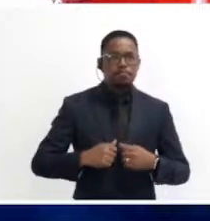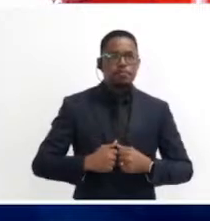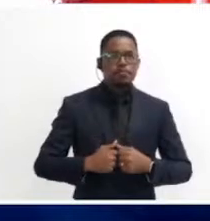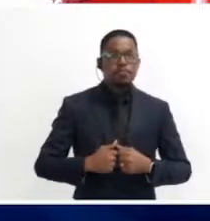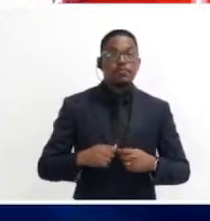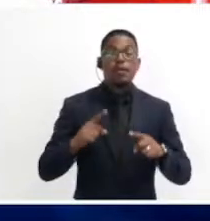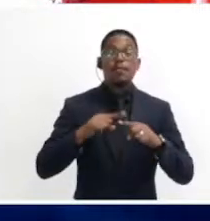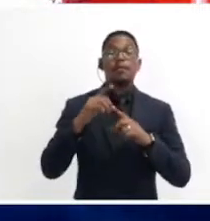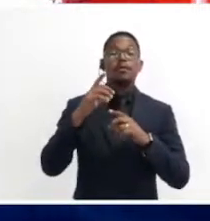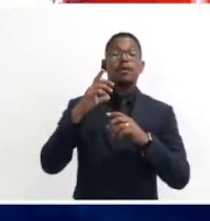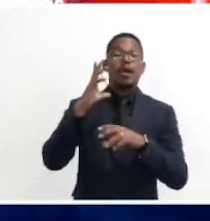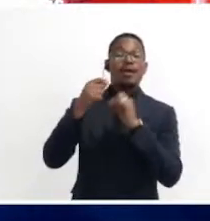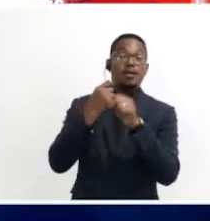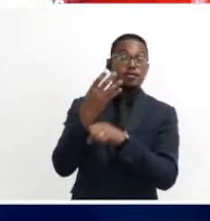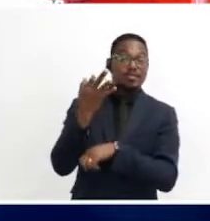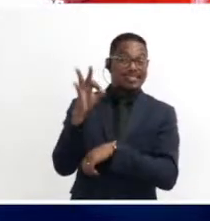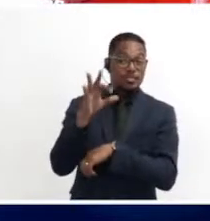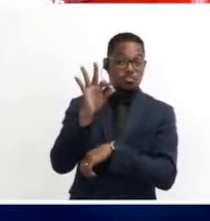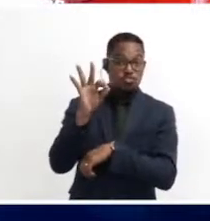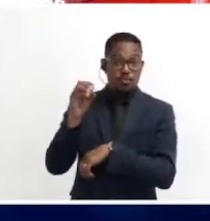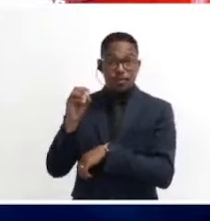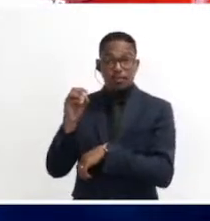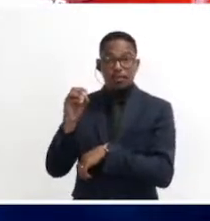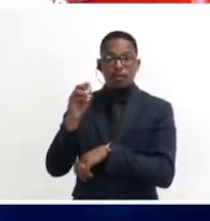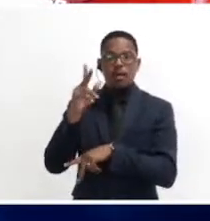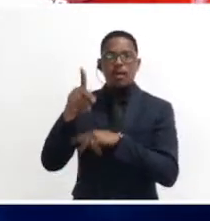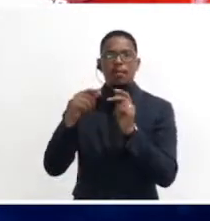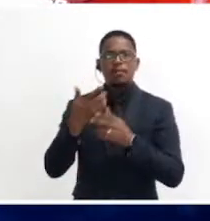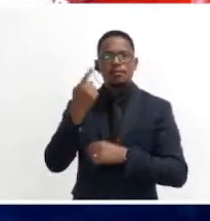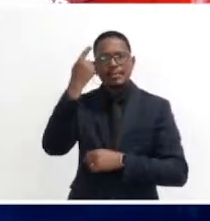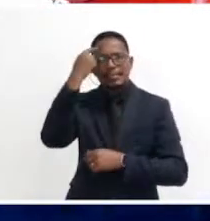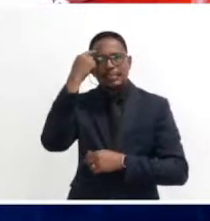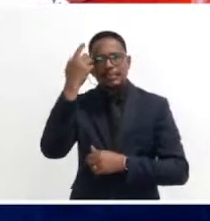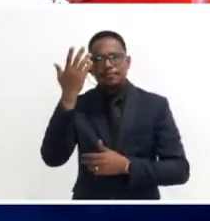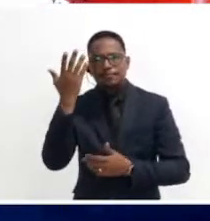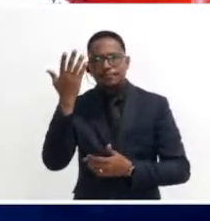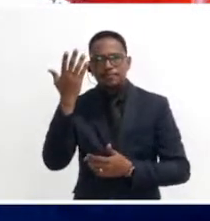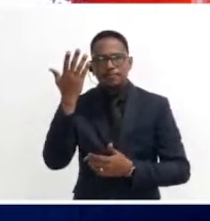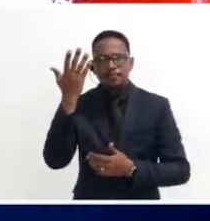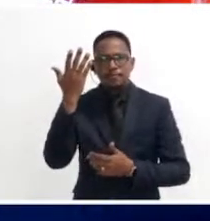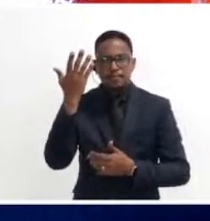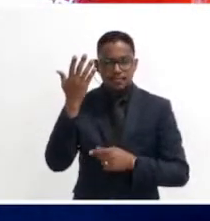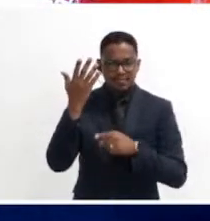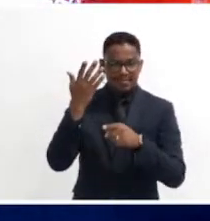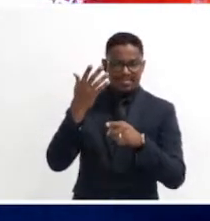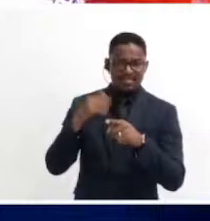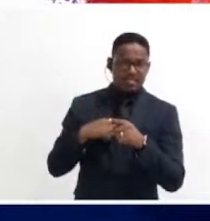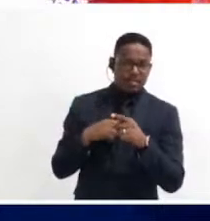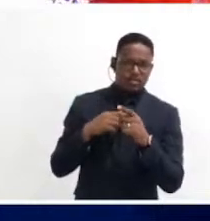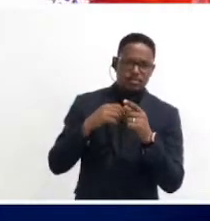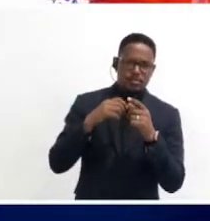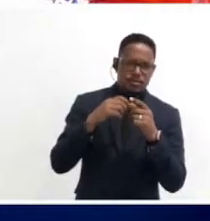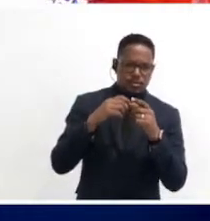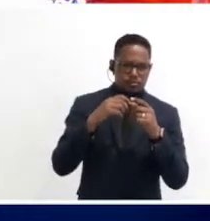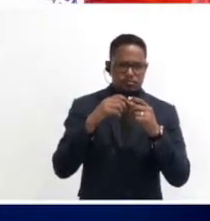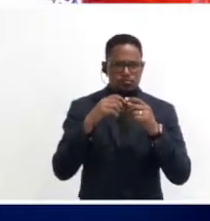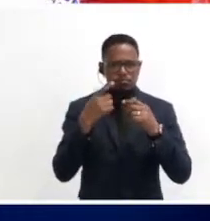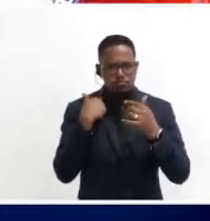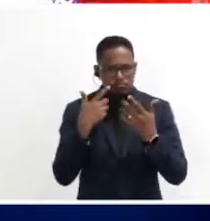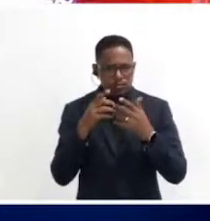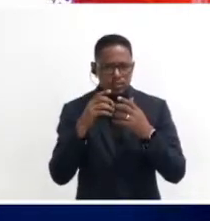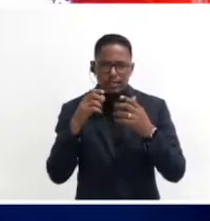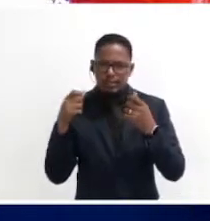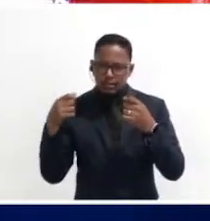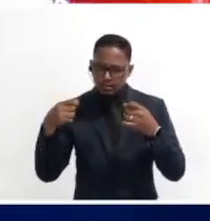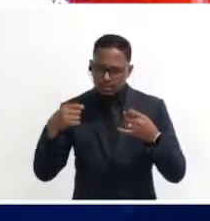I would say, people thought it might take over as a major interconnect scheme, but it never did. It's still in